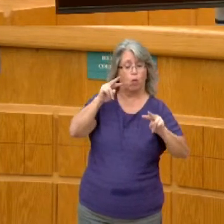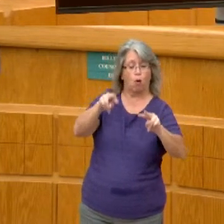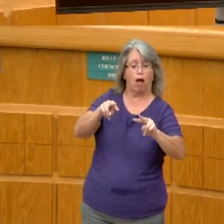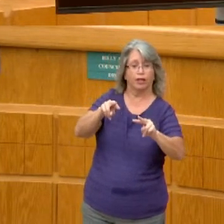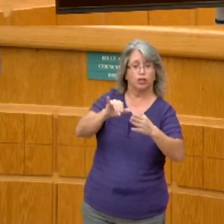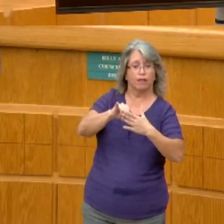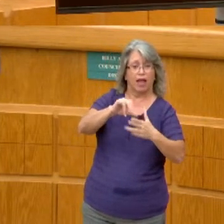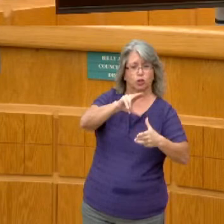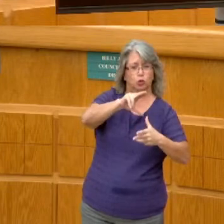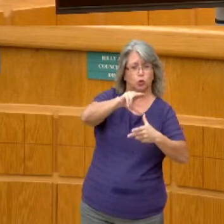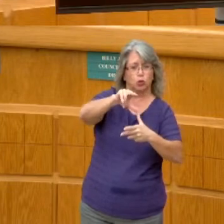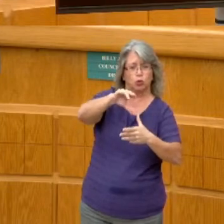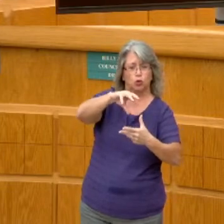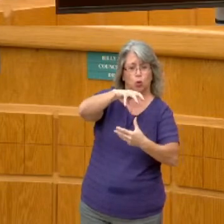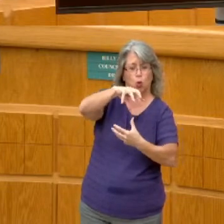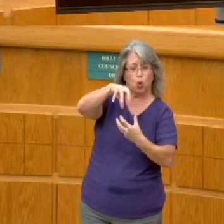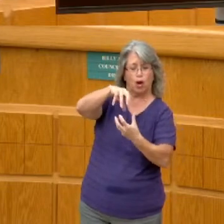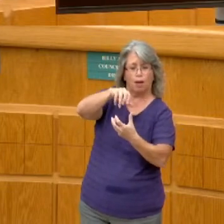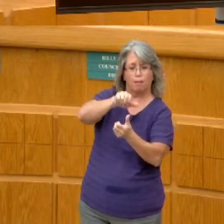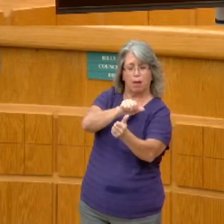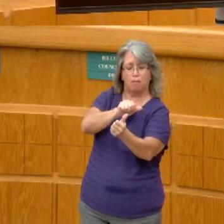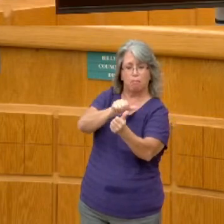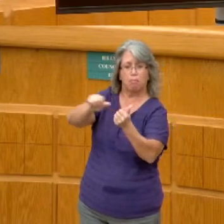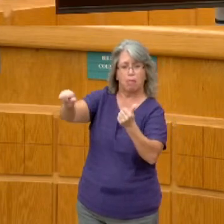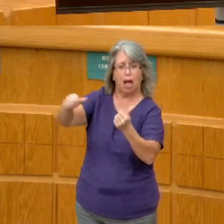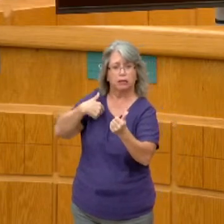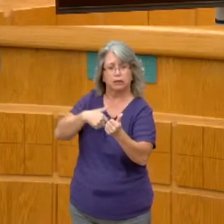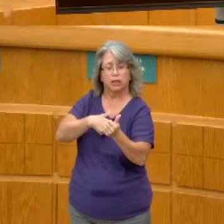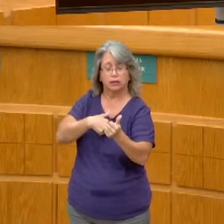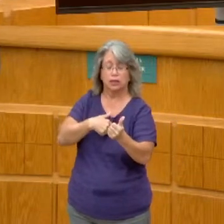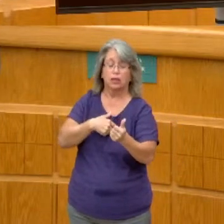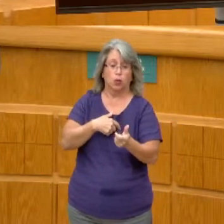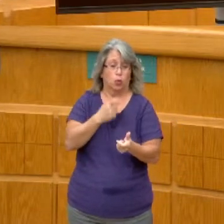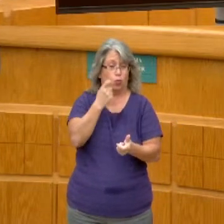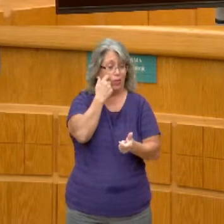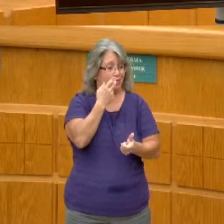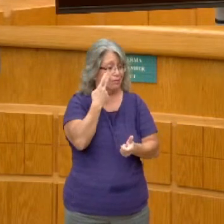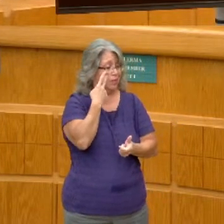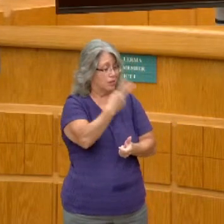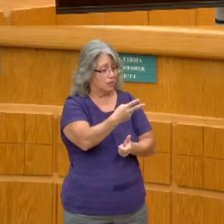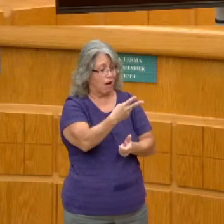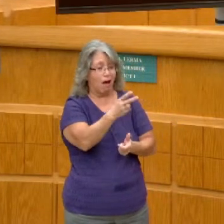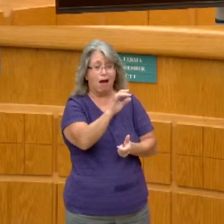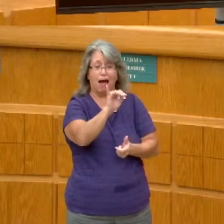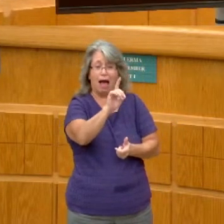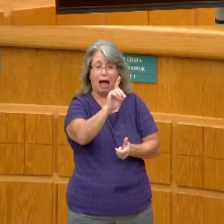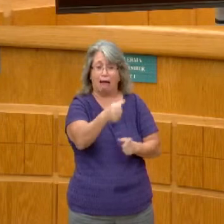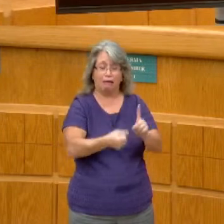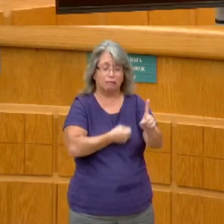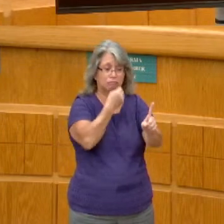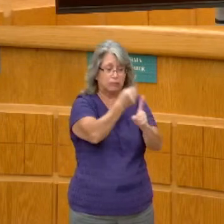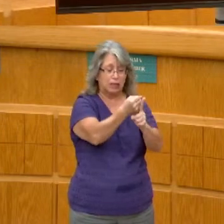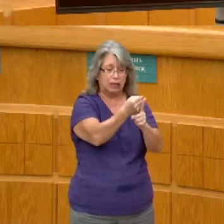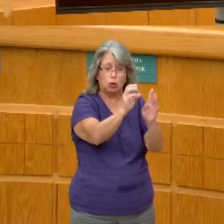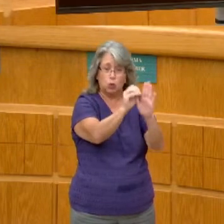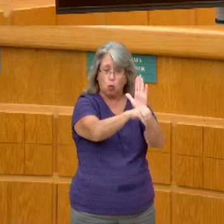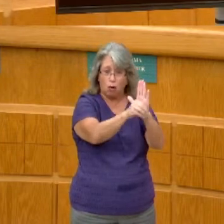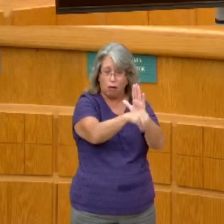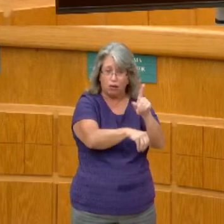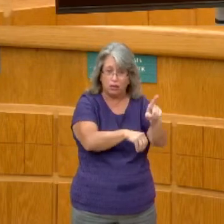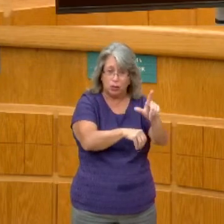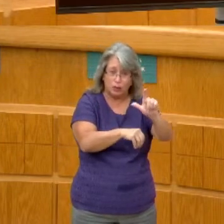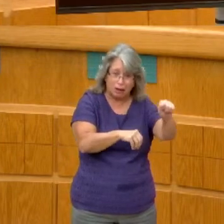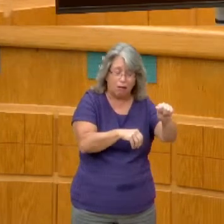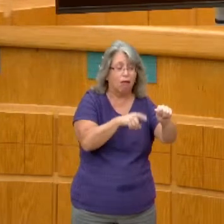us by. We saw the damage that Hurricane Ida brought to New Orleans, where more than 1 million were without power for over a